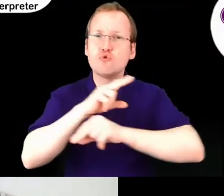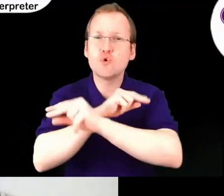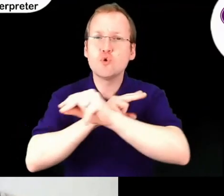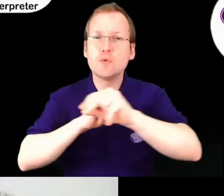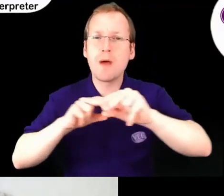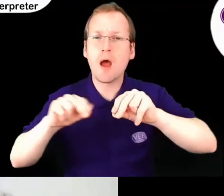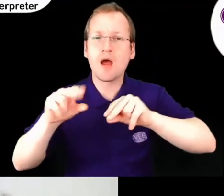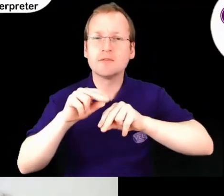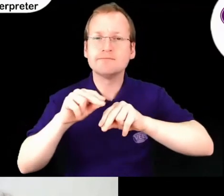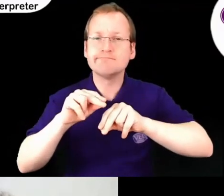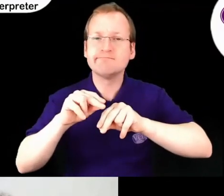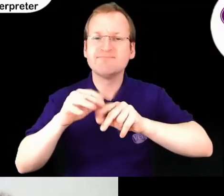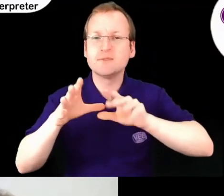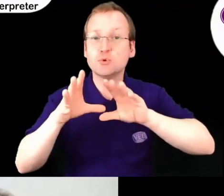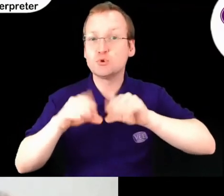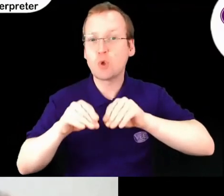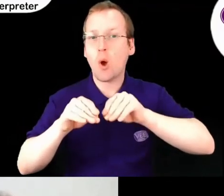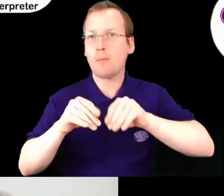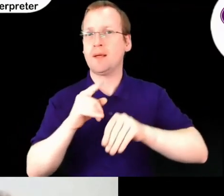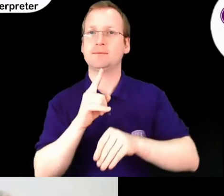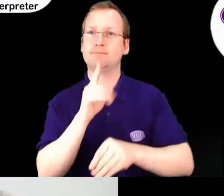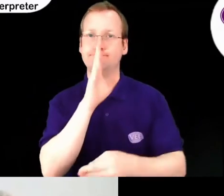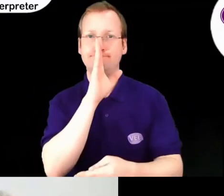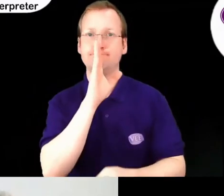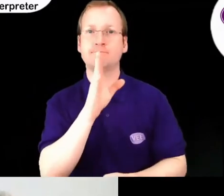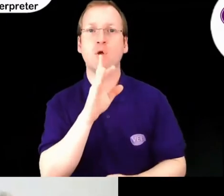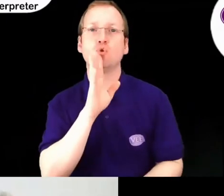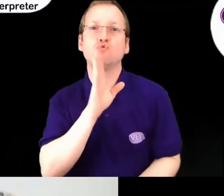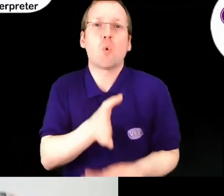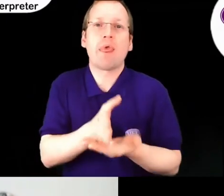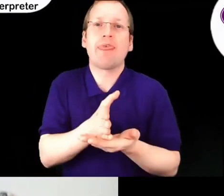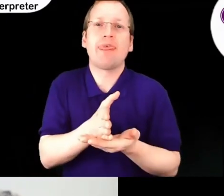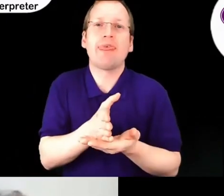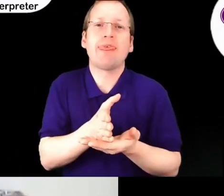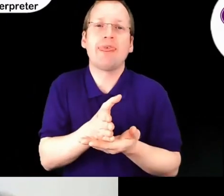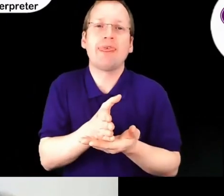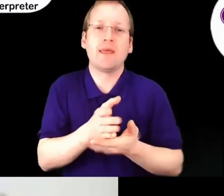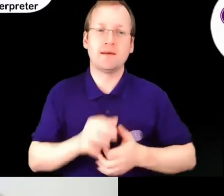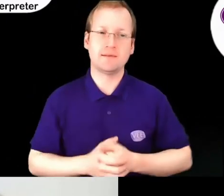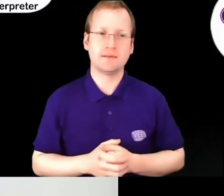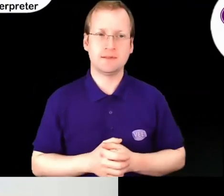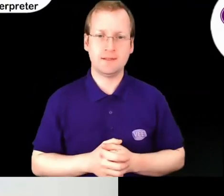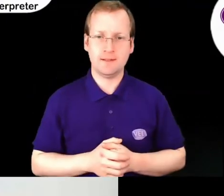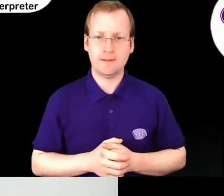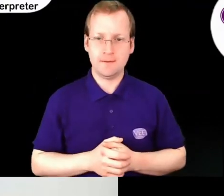truth, isn't it? Yeah. Oh, yes. Yeah. Yeah, so,